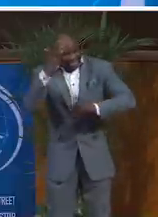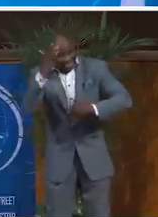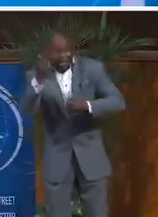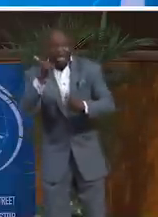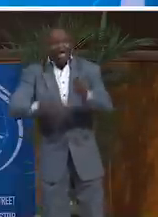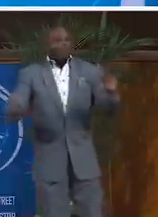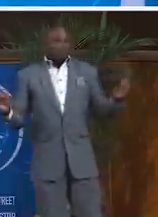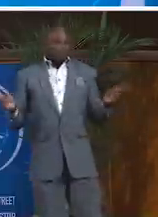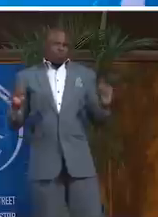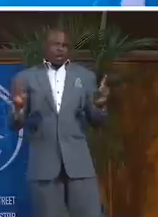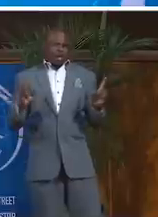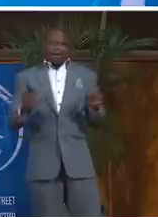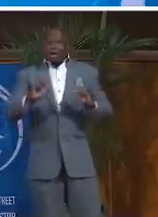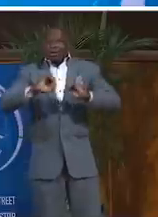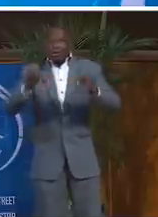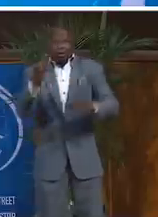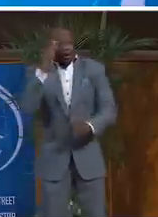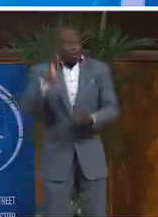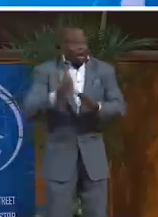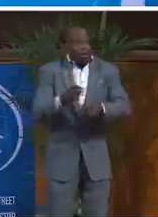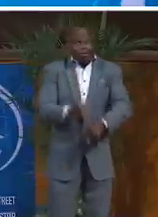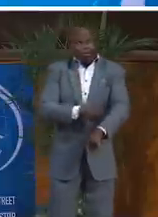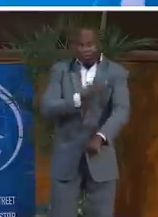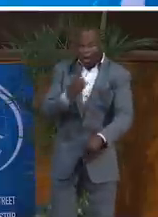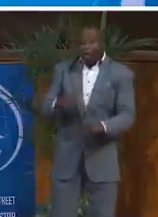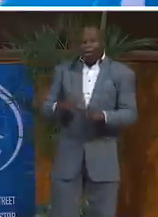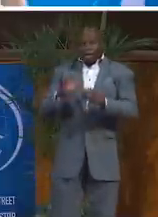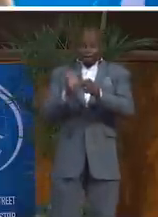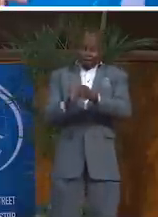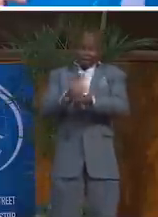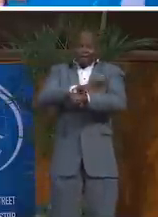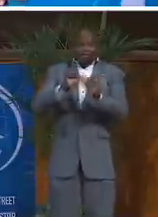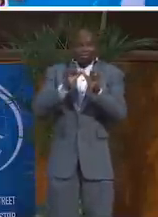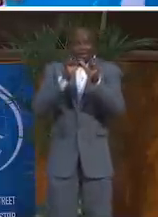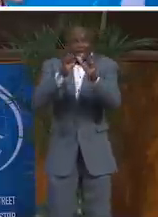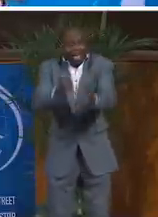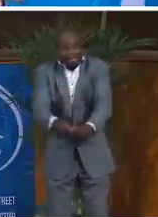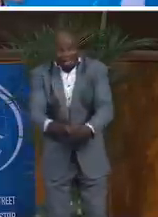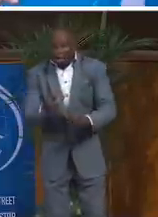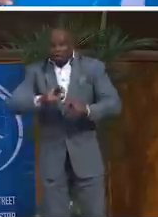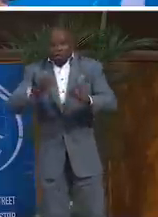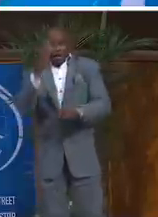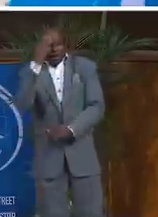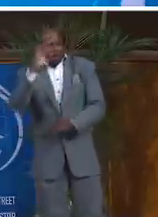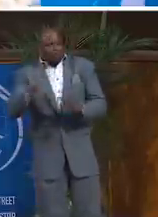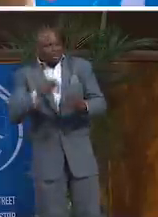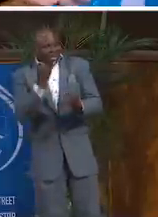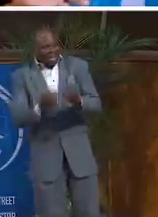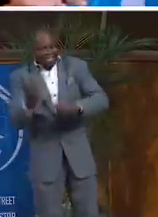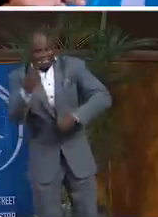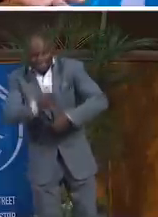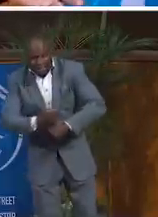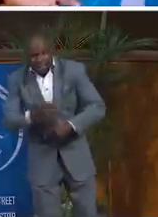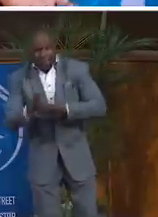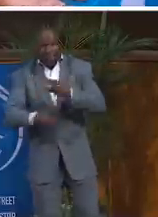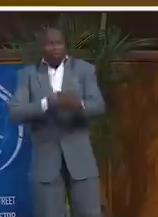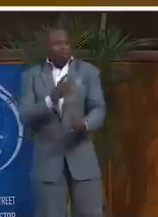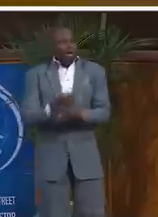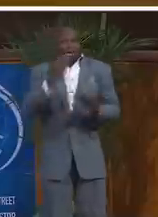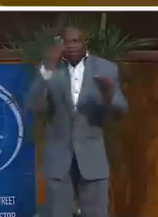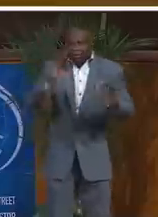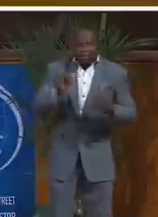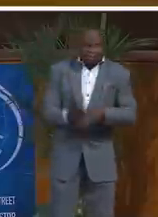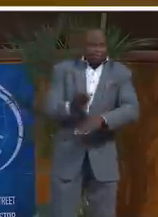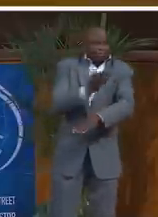everywhere. No one knows how long this is going to last. No one knows when the end will come. Nobody knows if it's going to